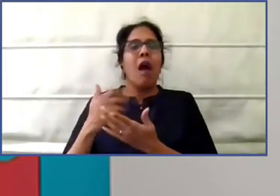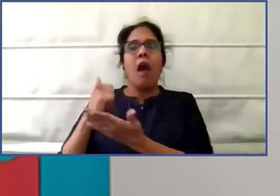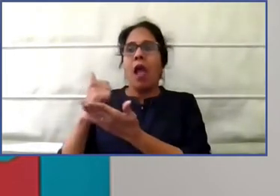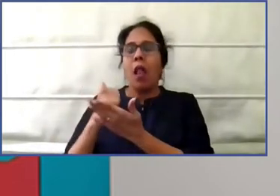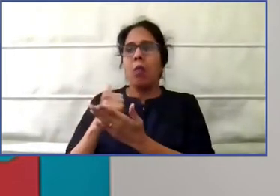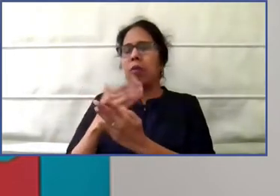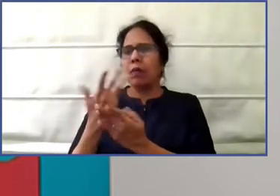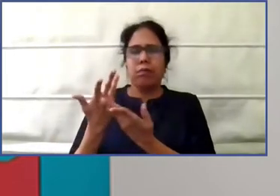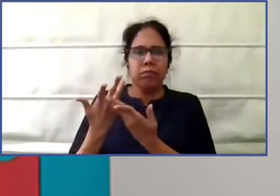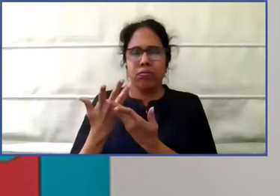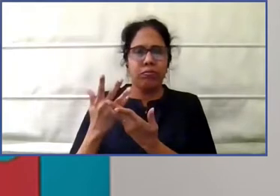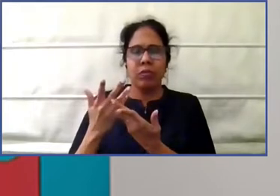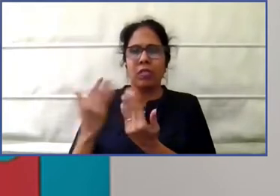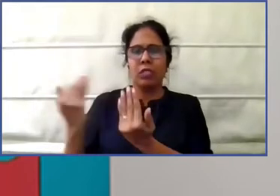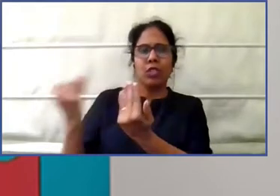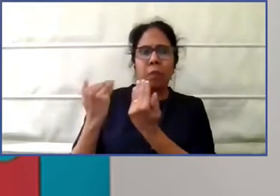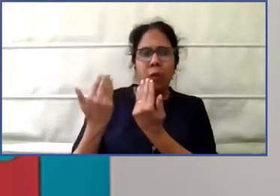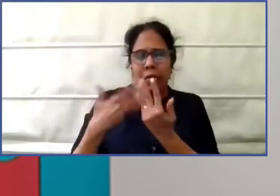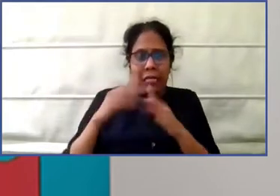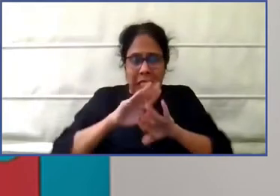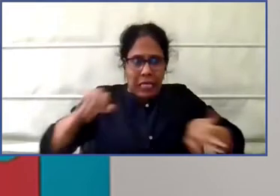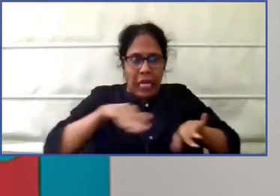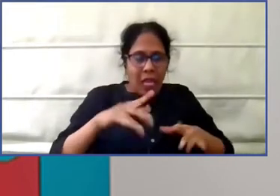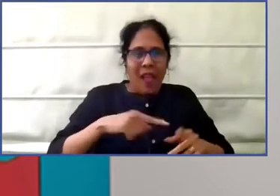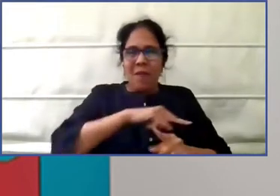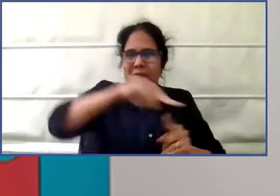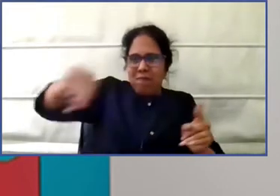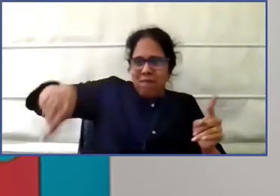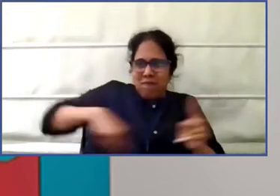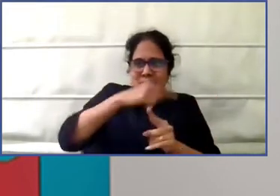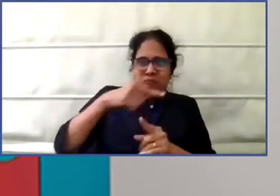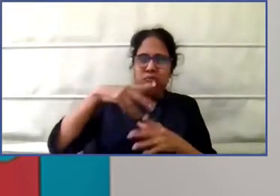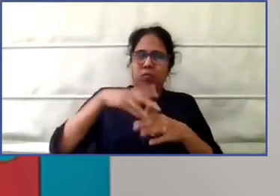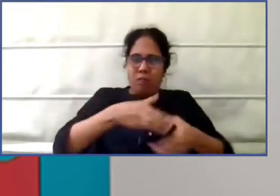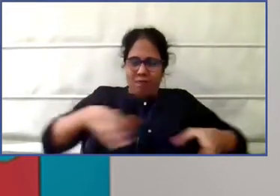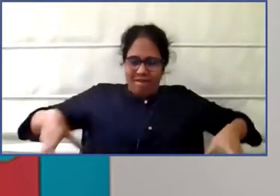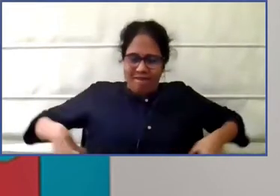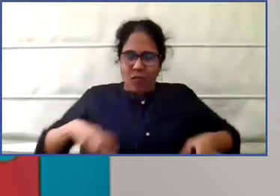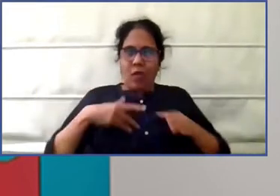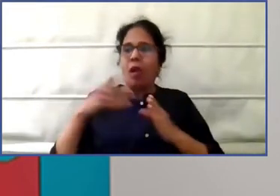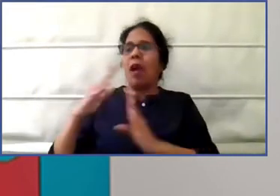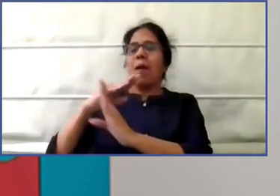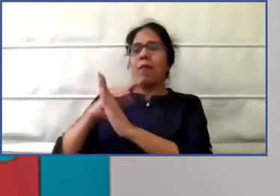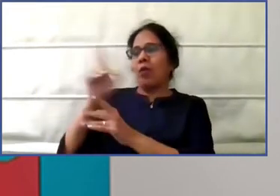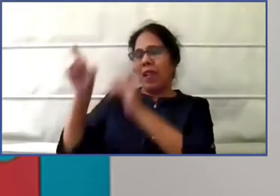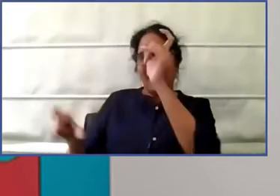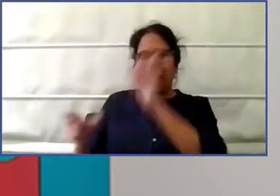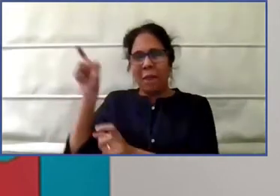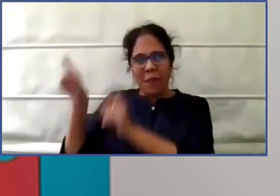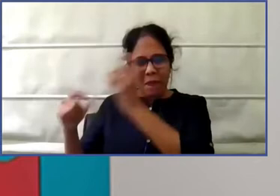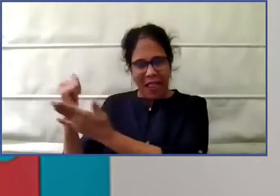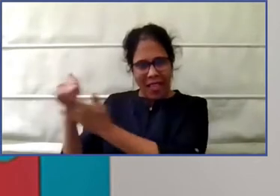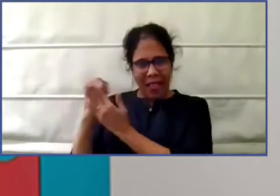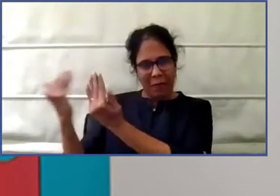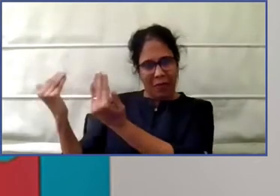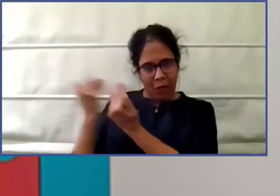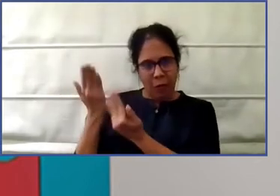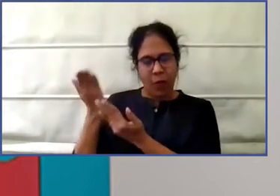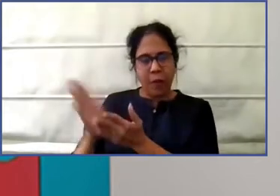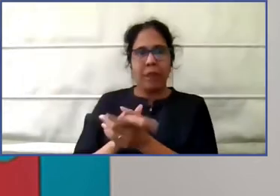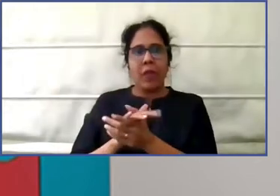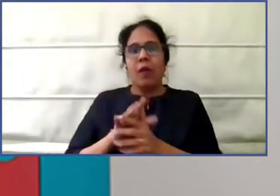there, I was in the pool, but with a floater. That was the condition the lifeguards put in. Of course, the floater did its